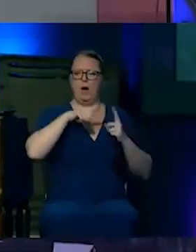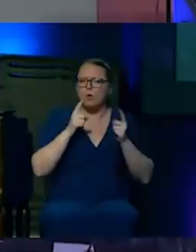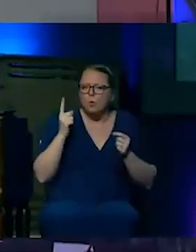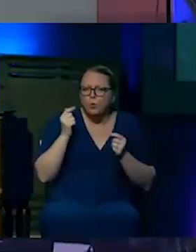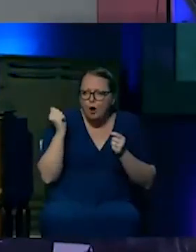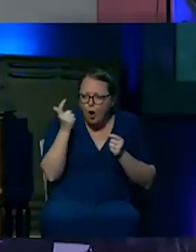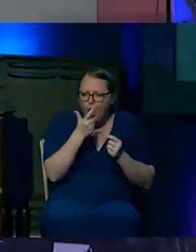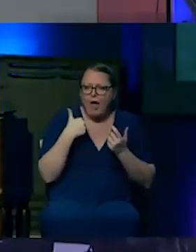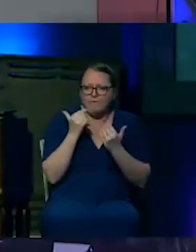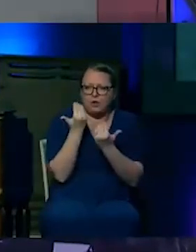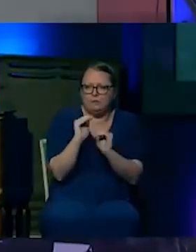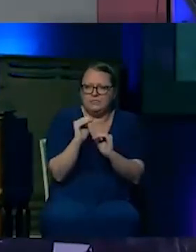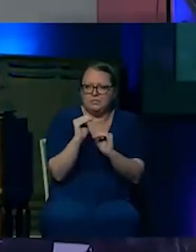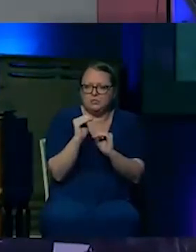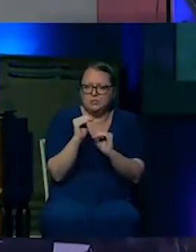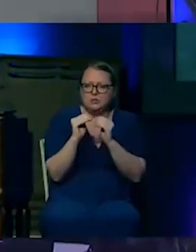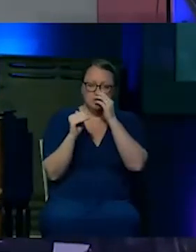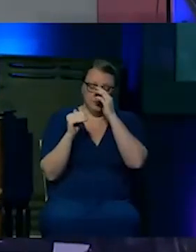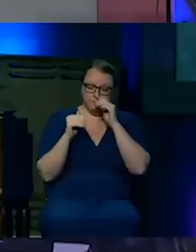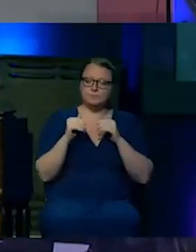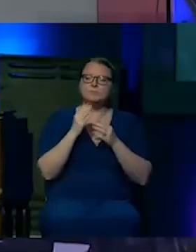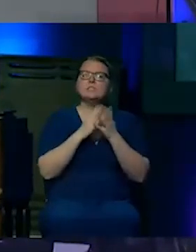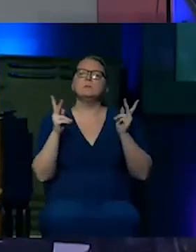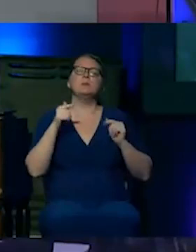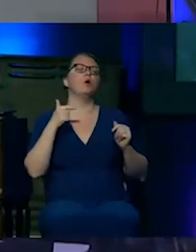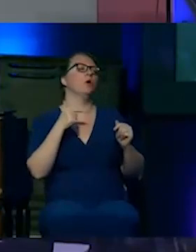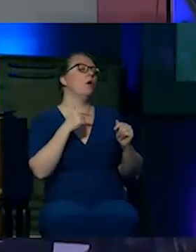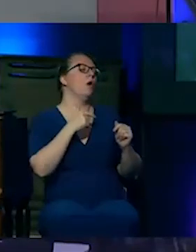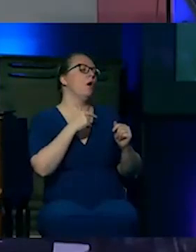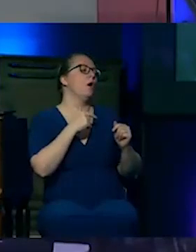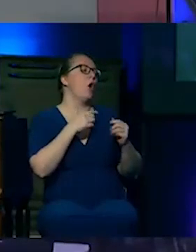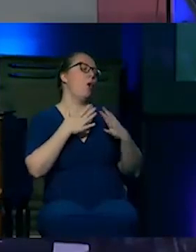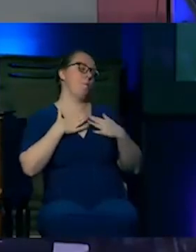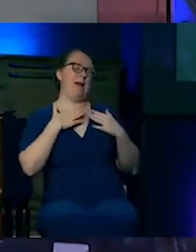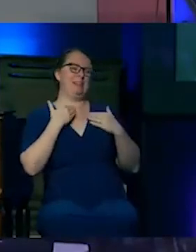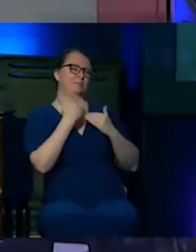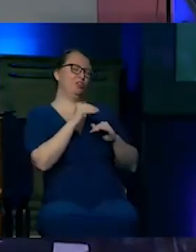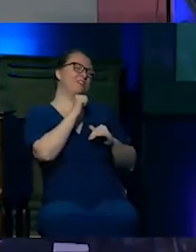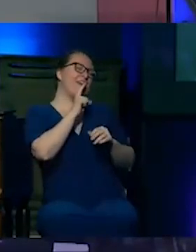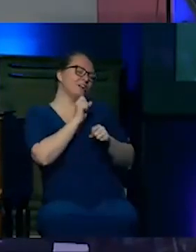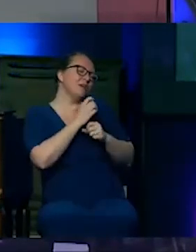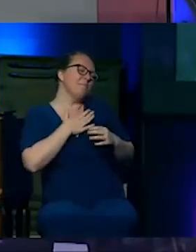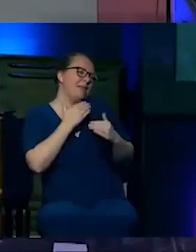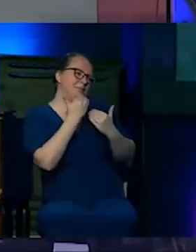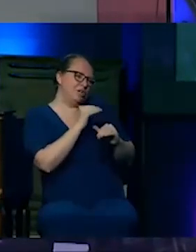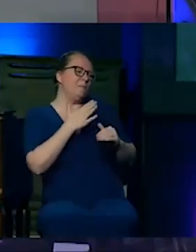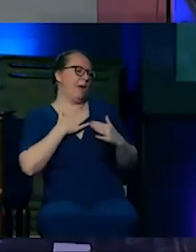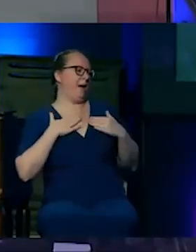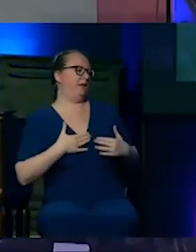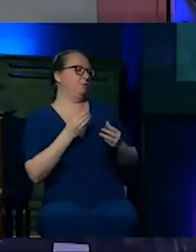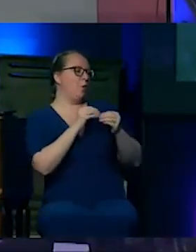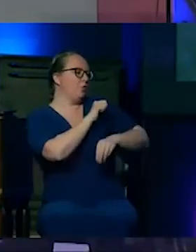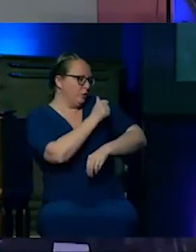right? We all have our limitations. But some people are saying my limitations are actually not limitations, and my body is more authoritative, more